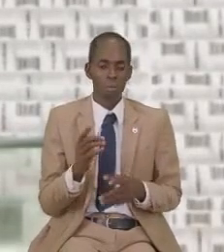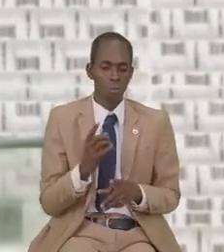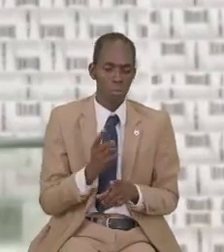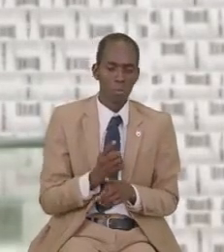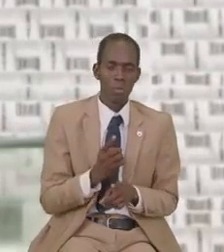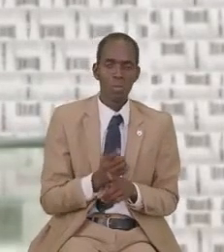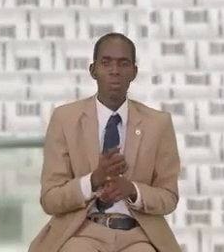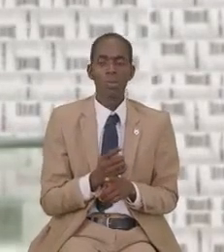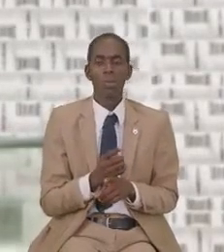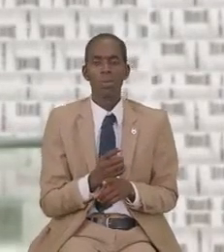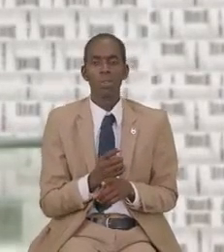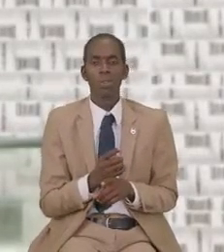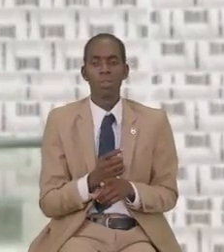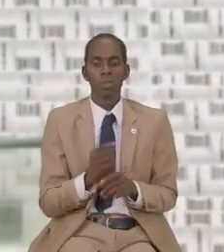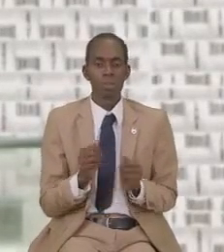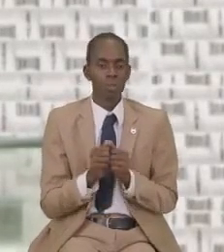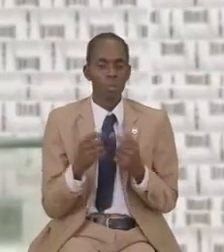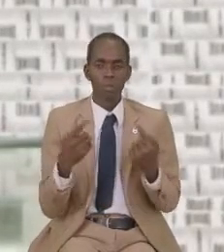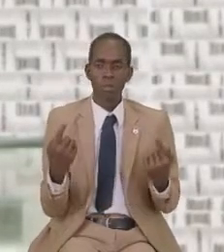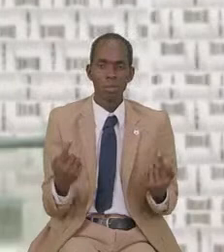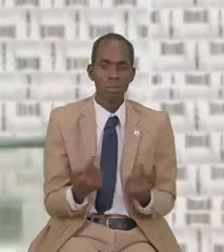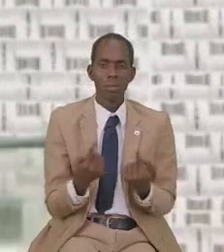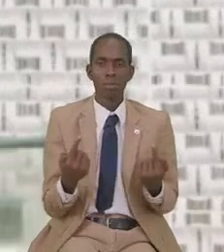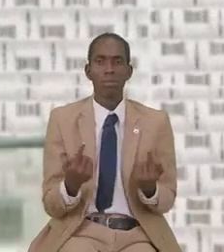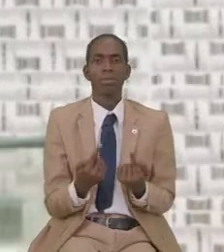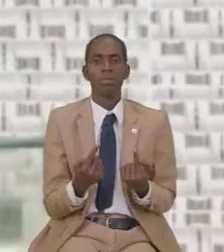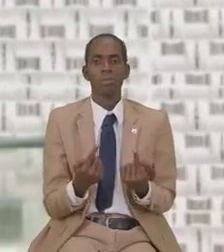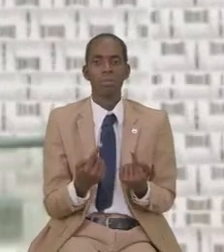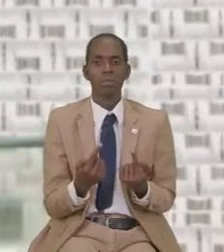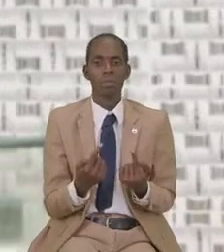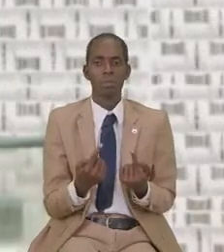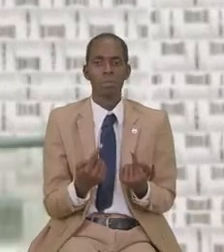upright, sinless,